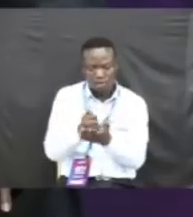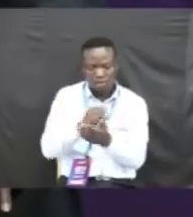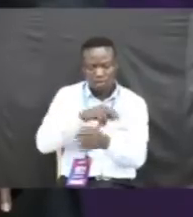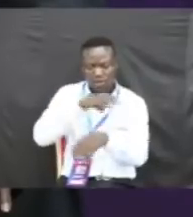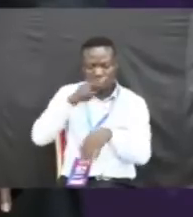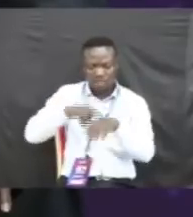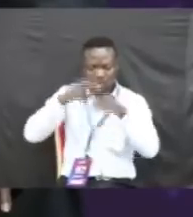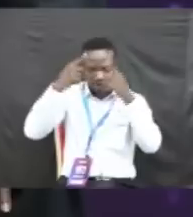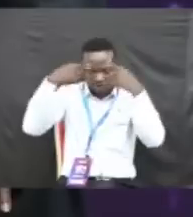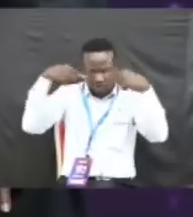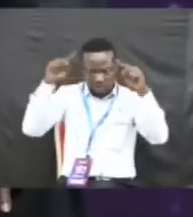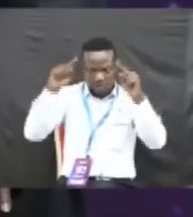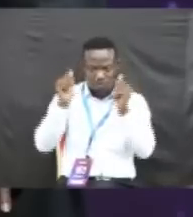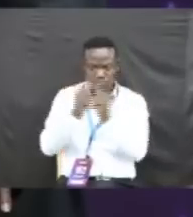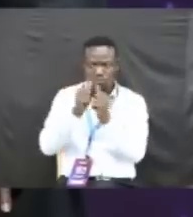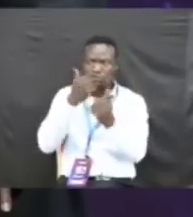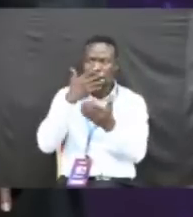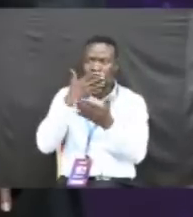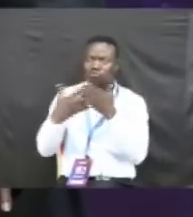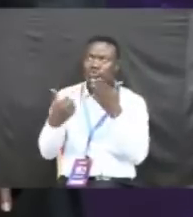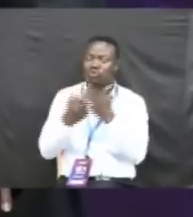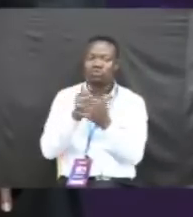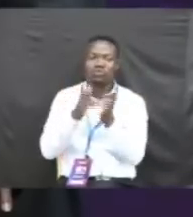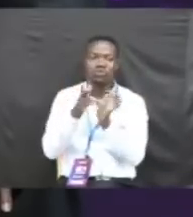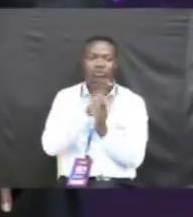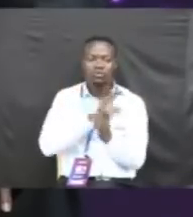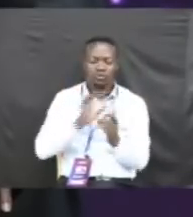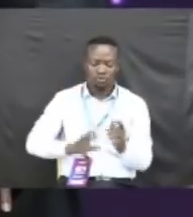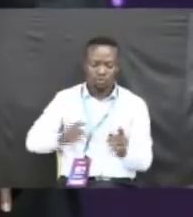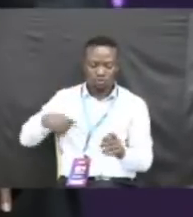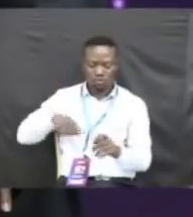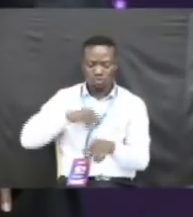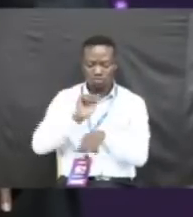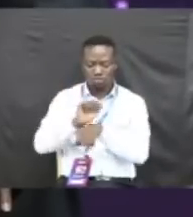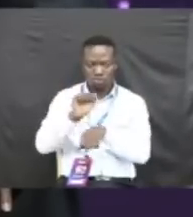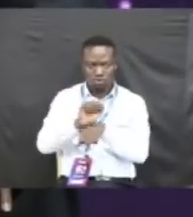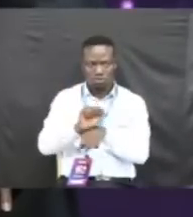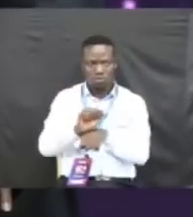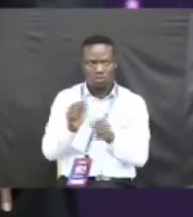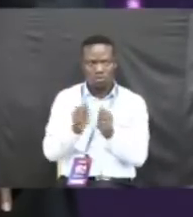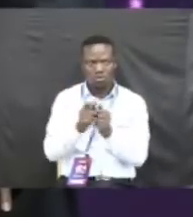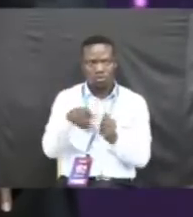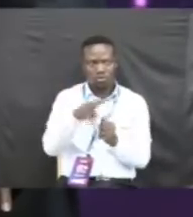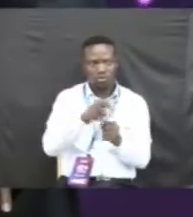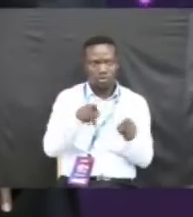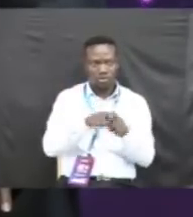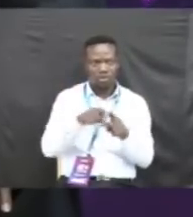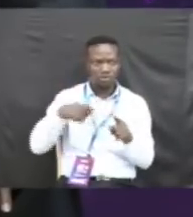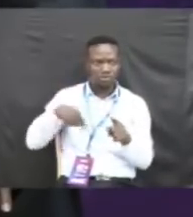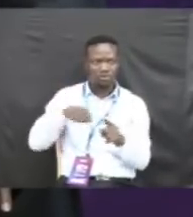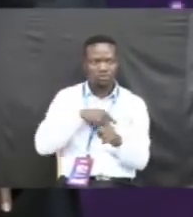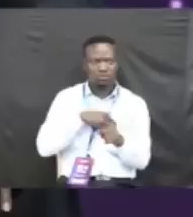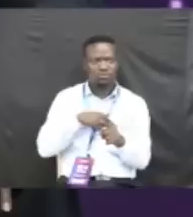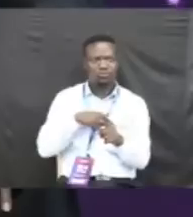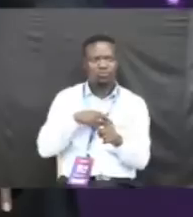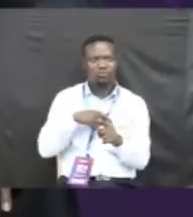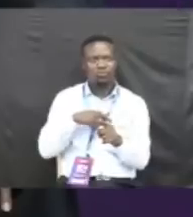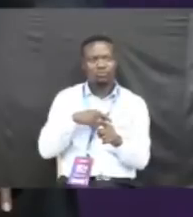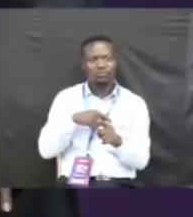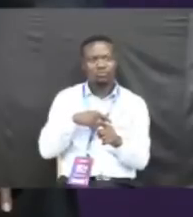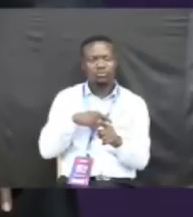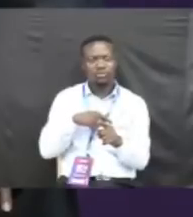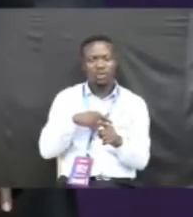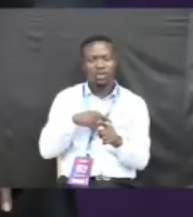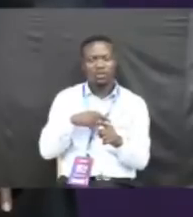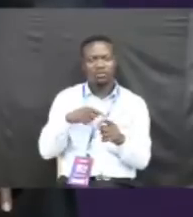with the good news of Jesus Christ. And uh we are working with that as we come towards uh the 2000th